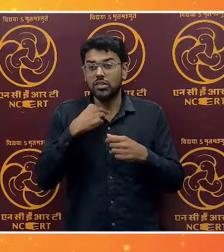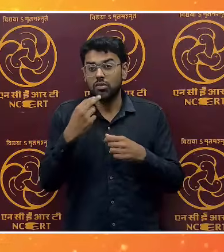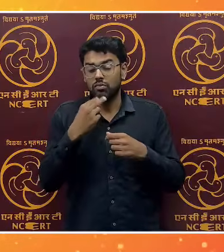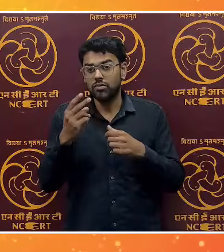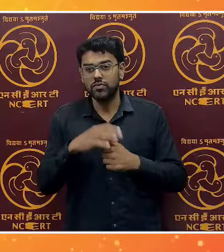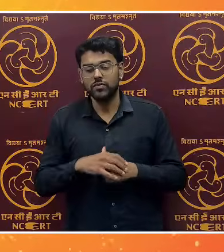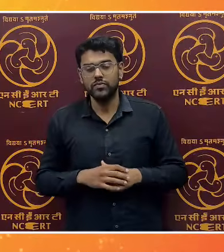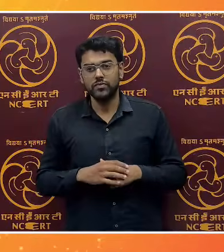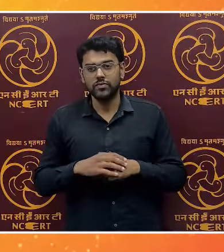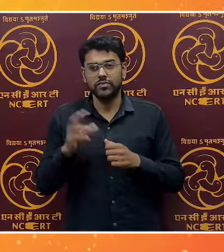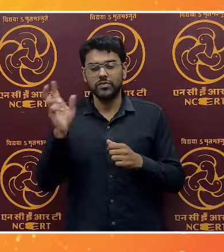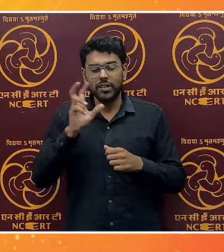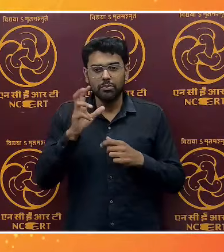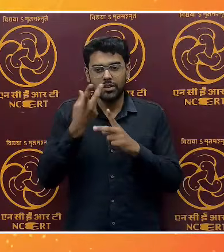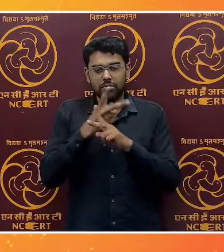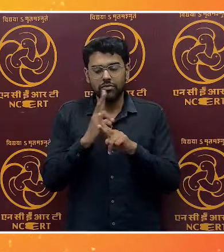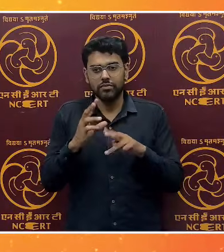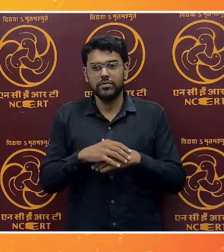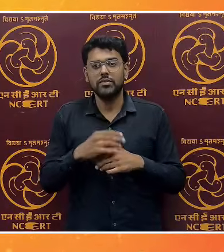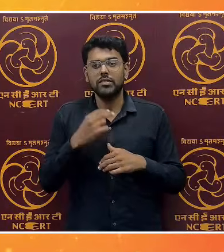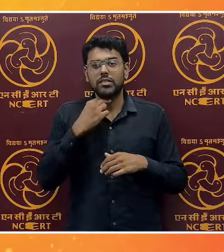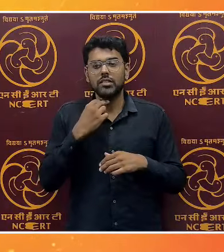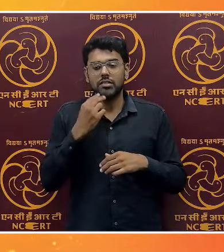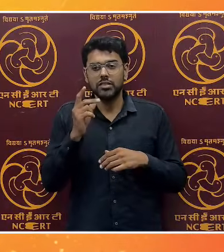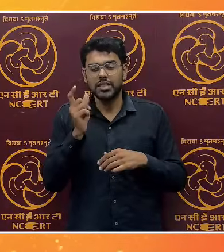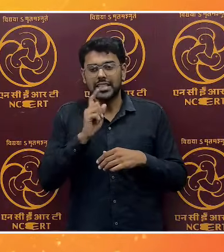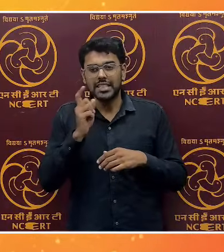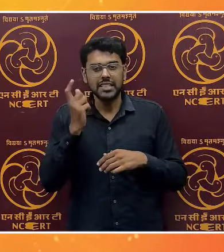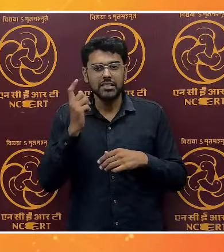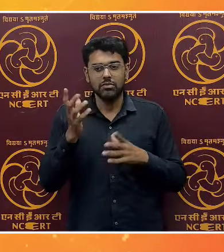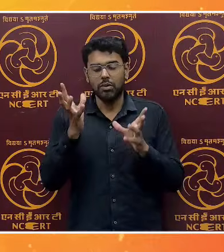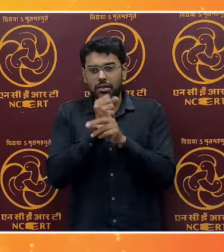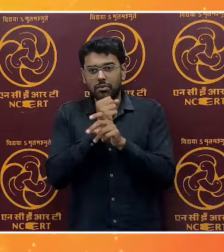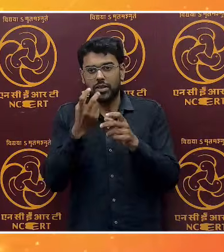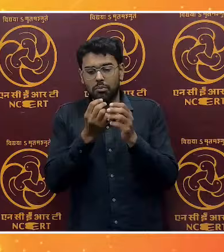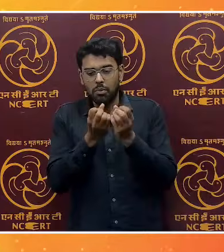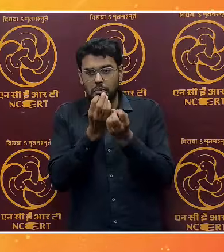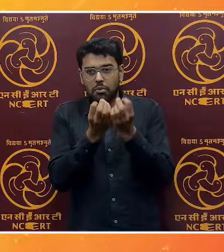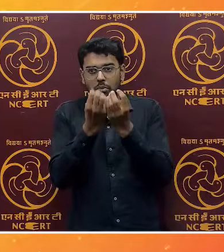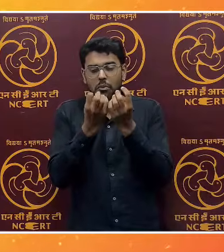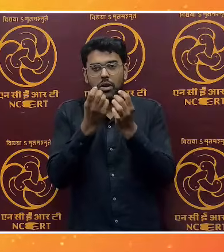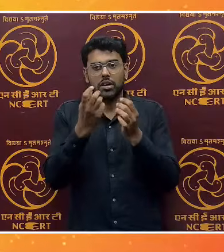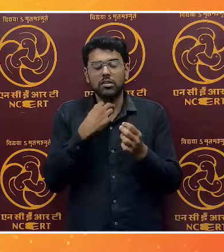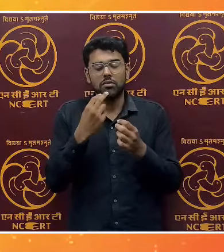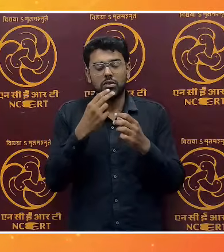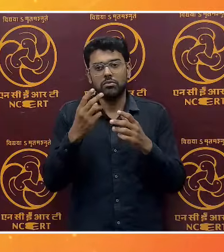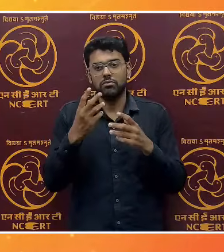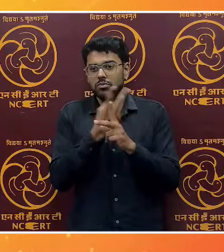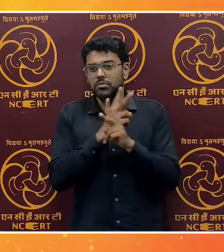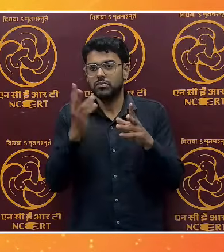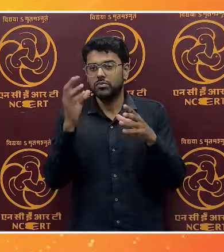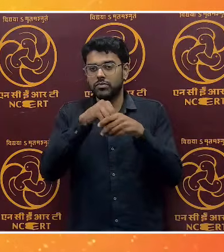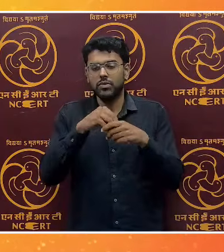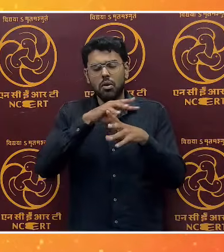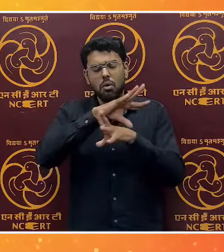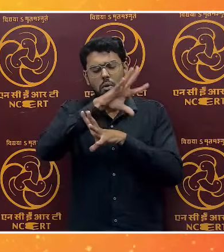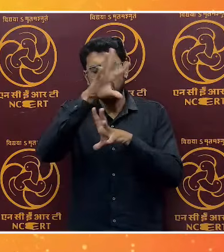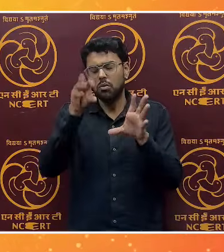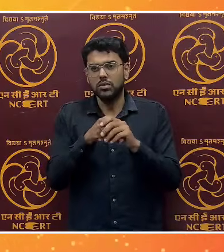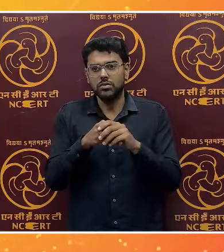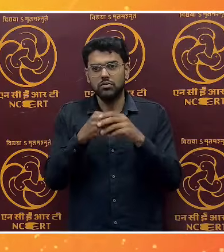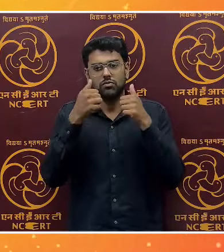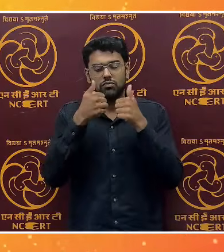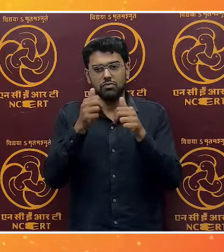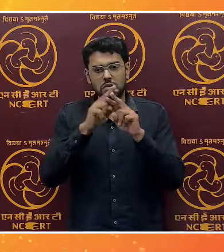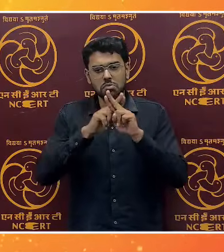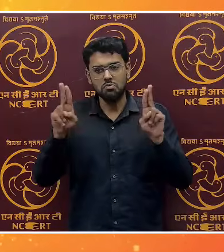Yes, when yes, the I fumes did. erupts, Yeah. there's a sound of hissing yeah, sound. the hissing sound of the Yeah, bubbles. that's yes. the sound effect. Wow. Okay, so it's a complete package. Complete